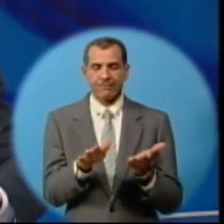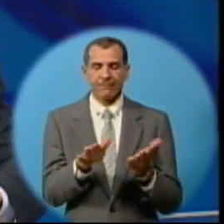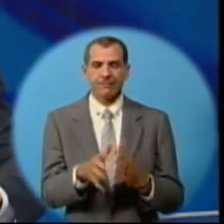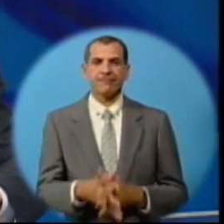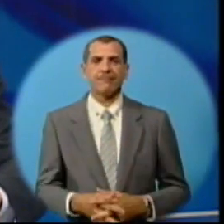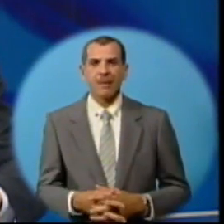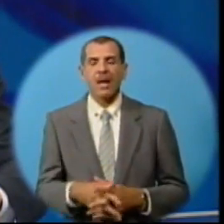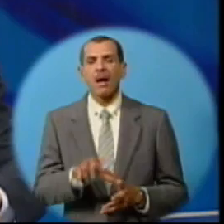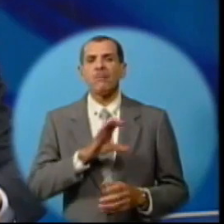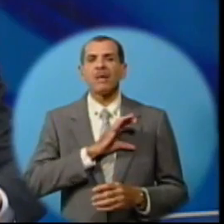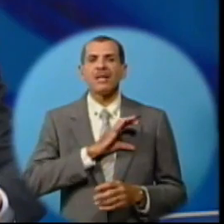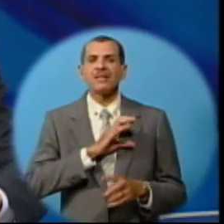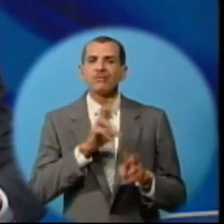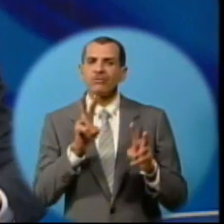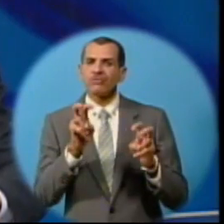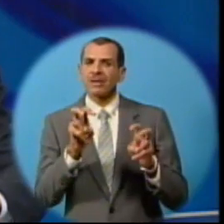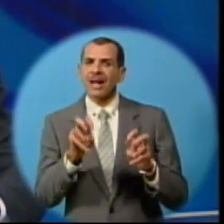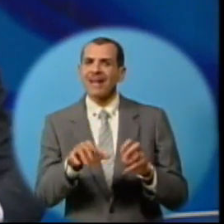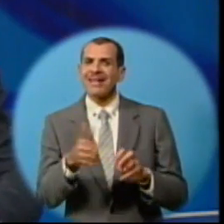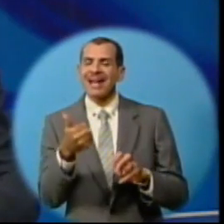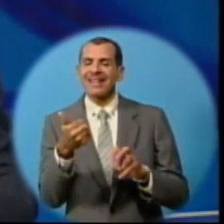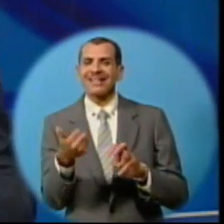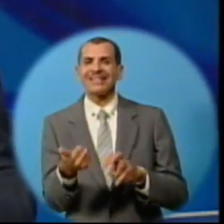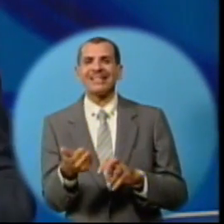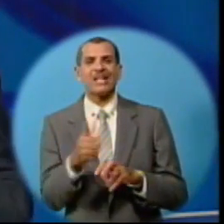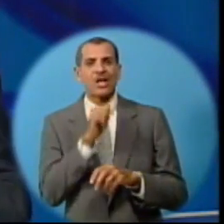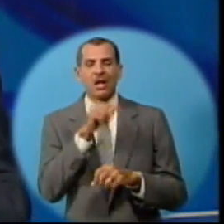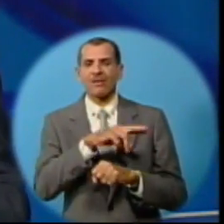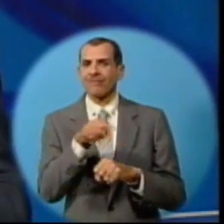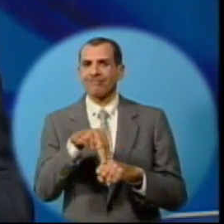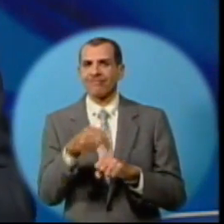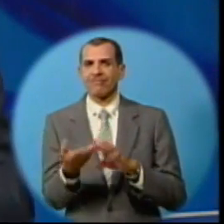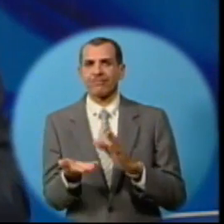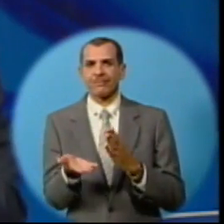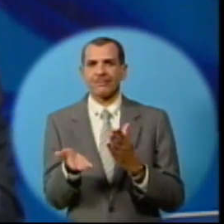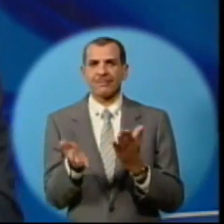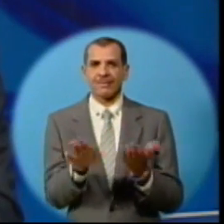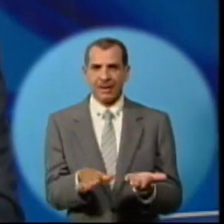And police are probing yet another unnatural